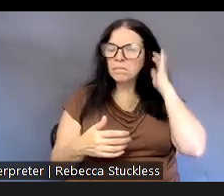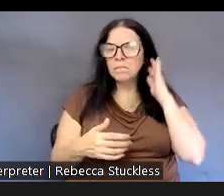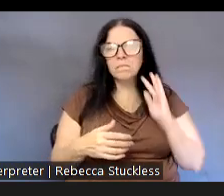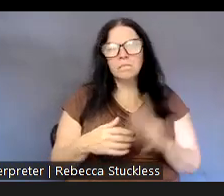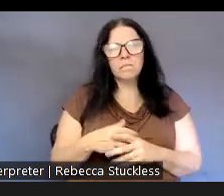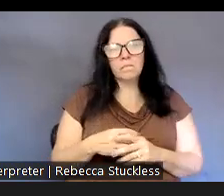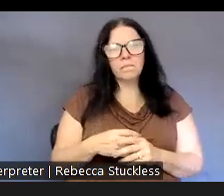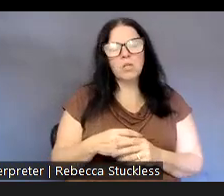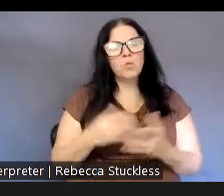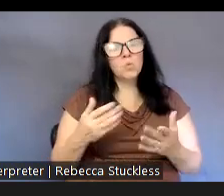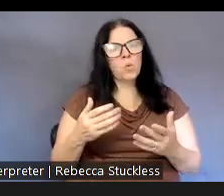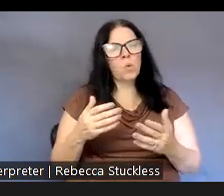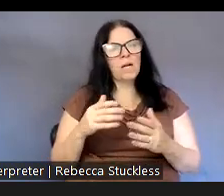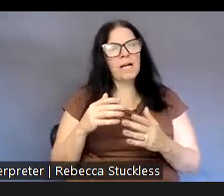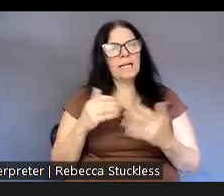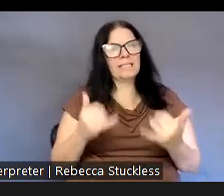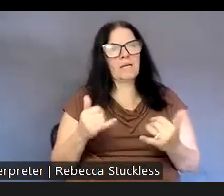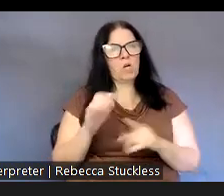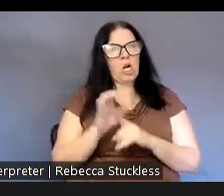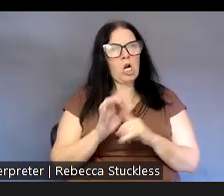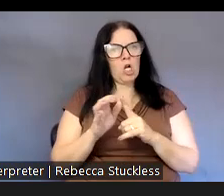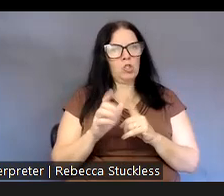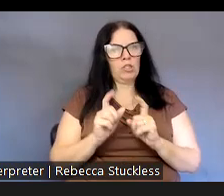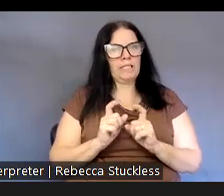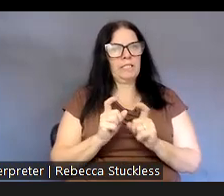contemporary cultural contributors that we identified as